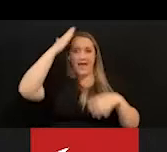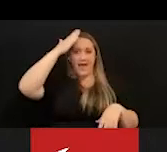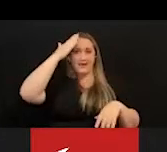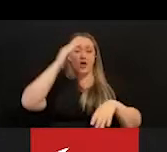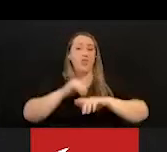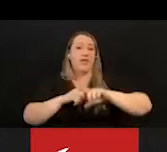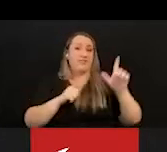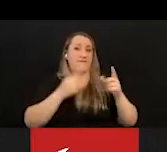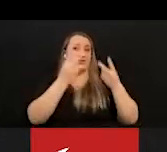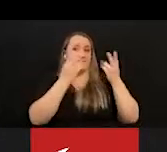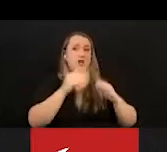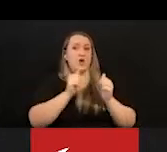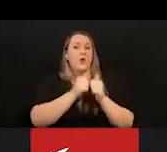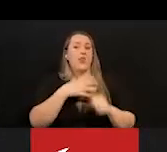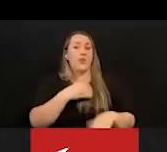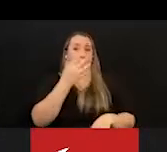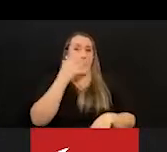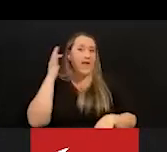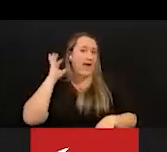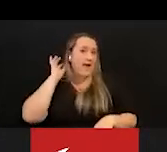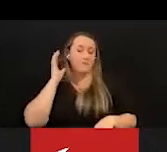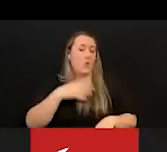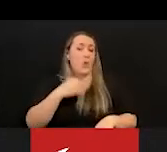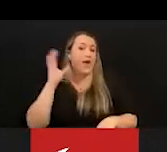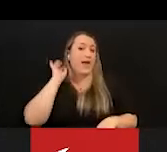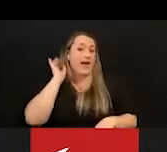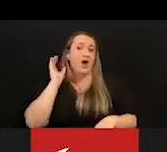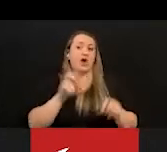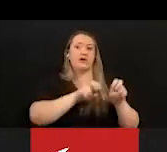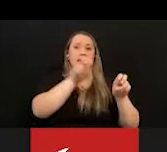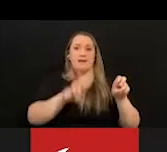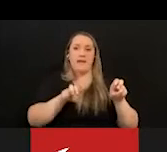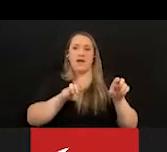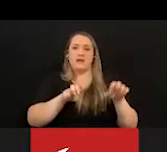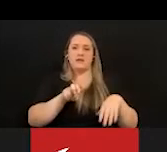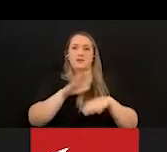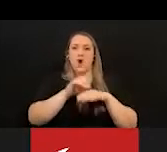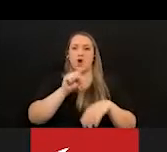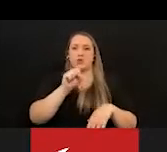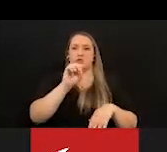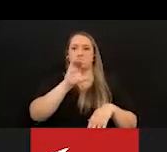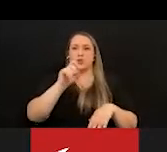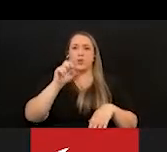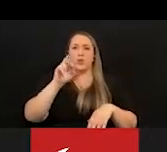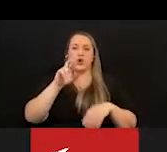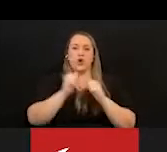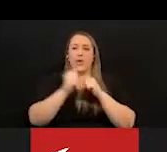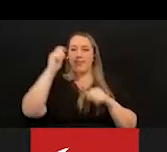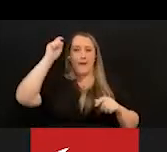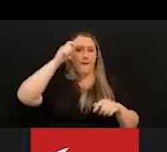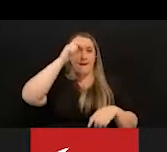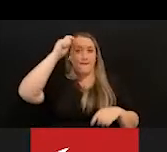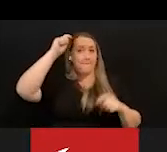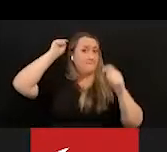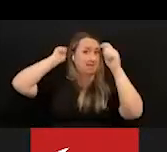visitor standing with white hair next to a man sitting on a scooter with baseball hat. And in the middle of the space, there's a